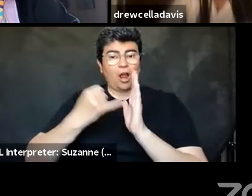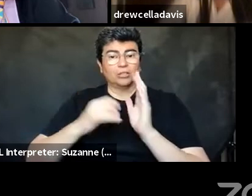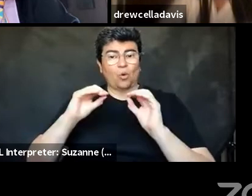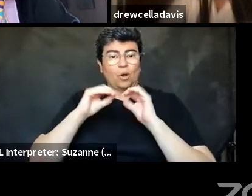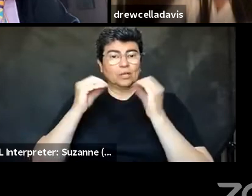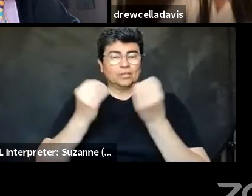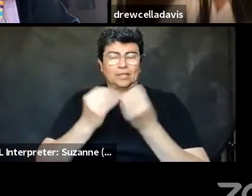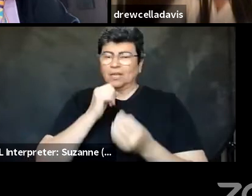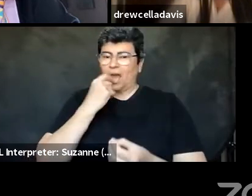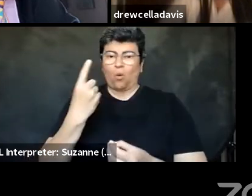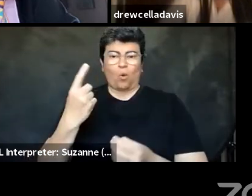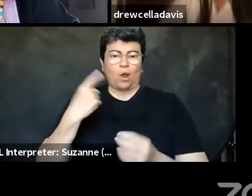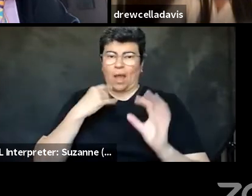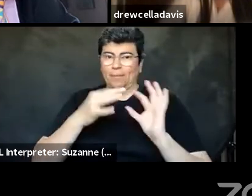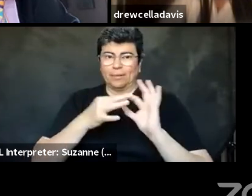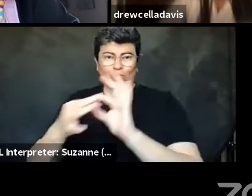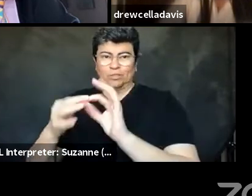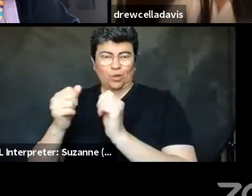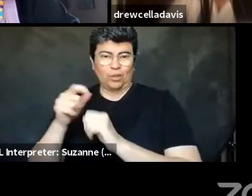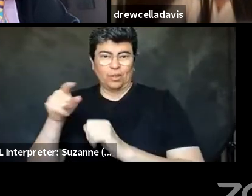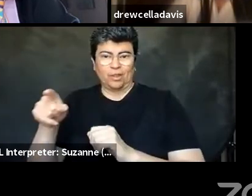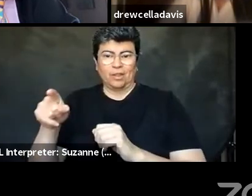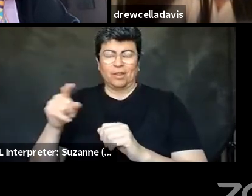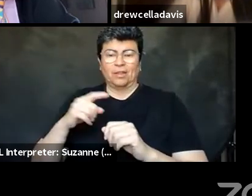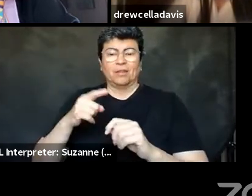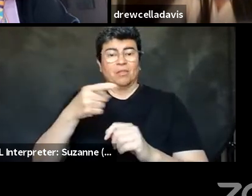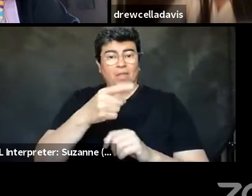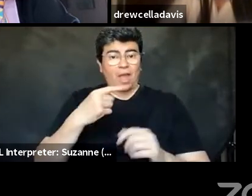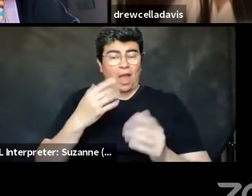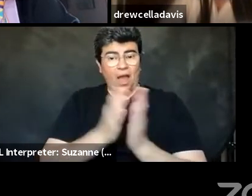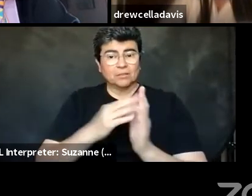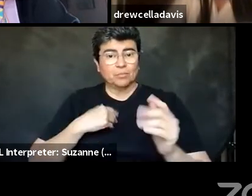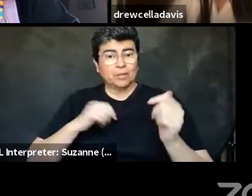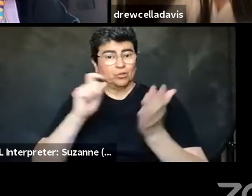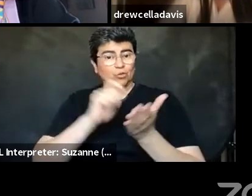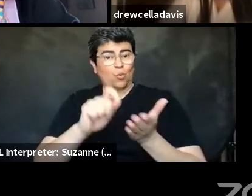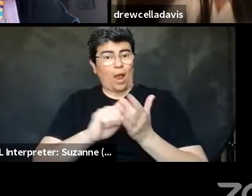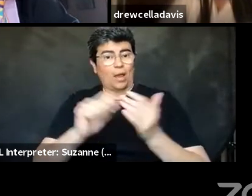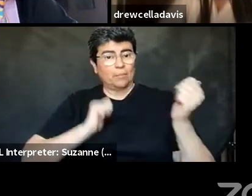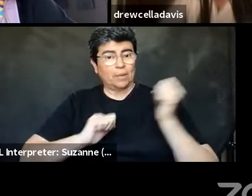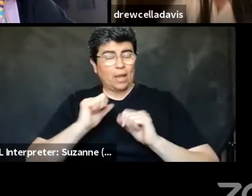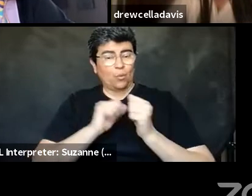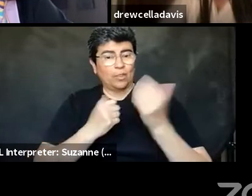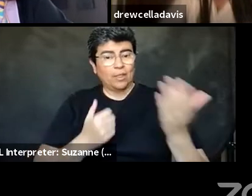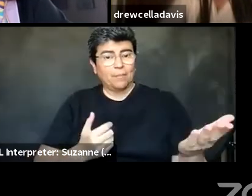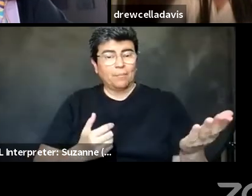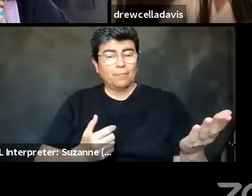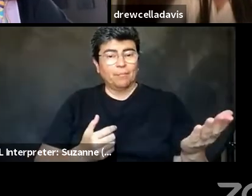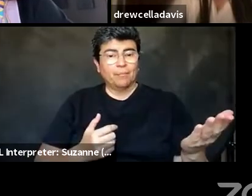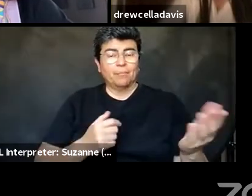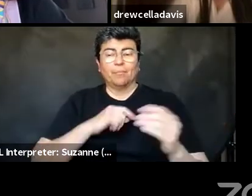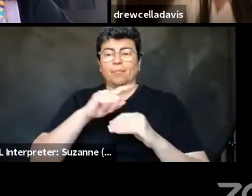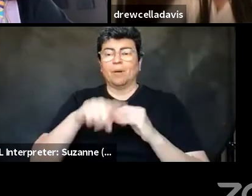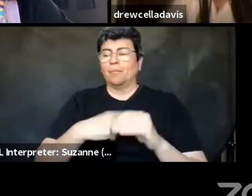I'm associated with, asked me to write a play with them about